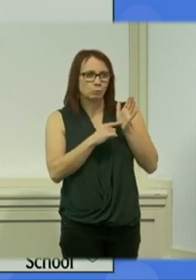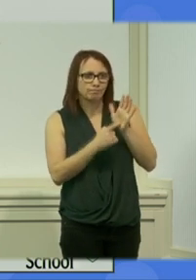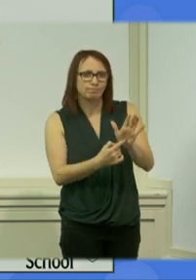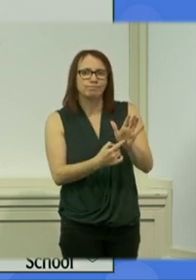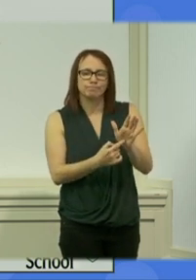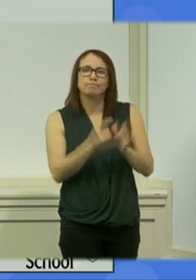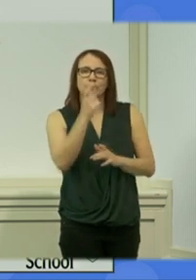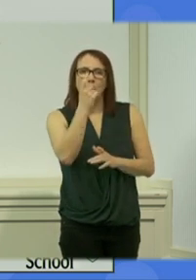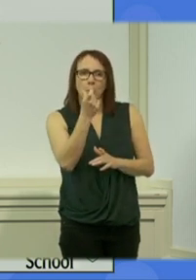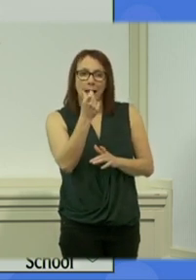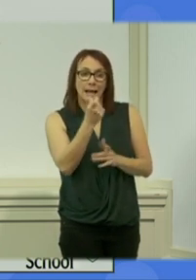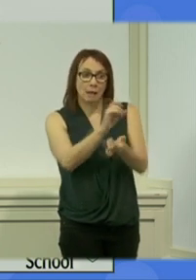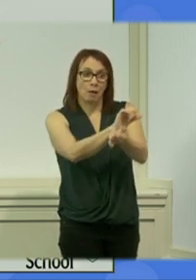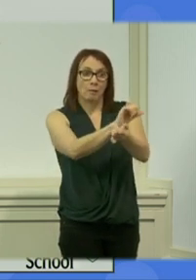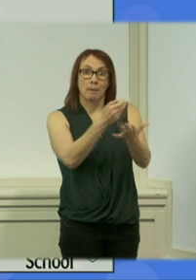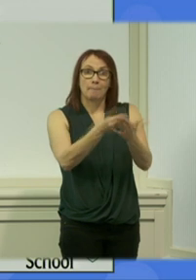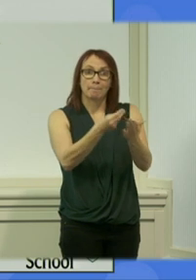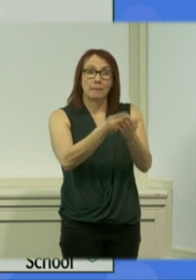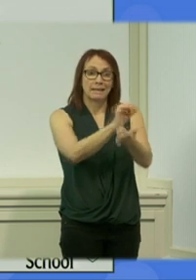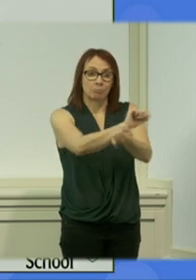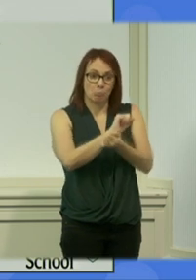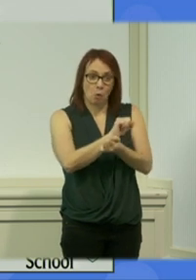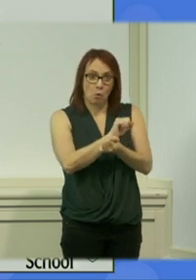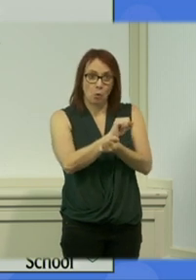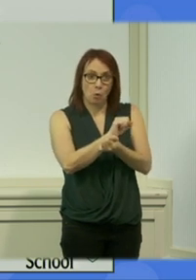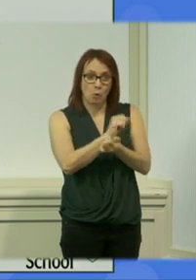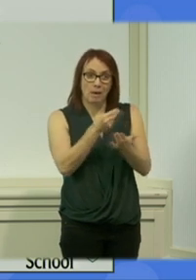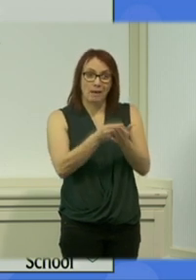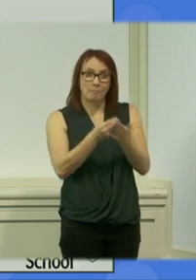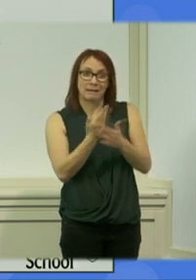they can repay their debts. And one way of persuading